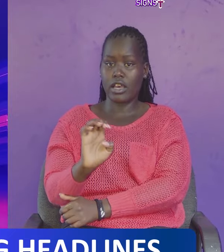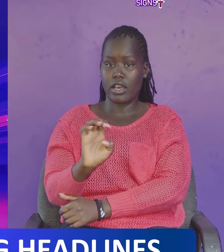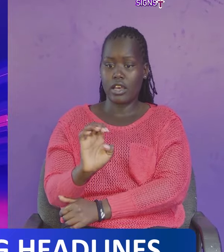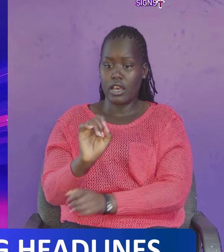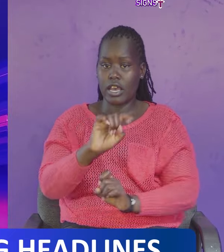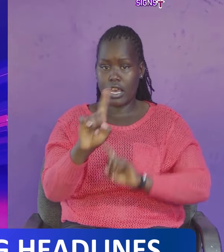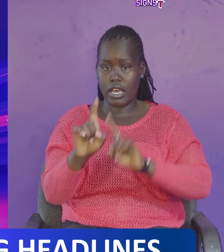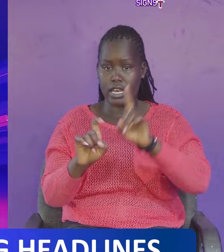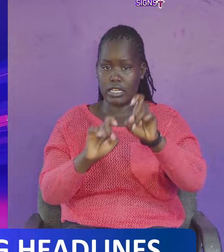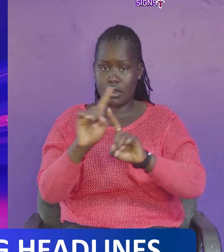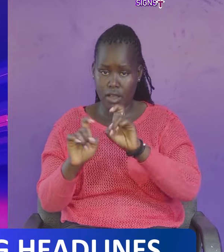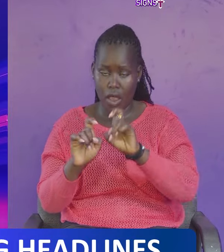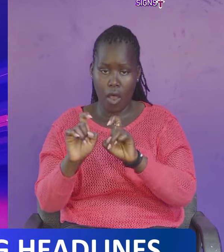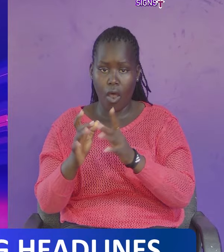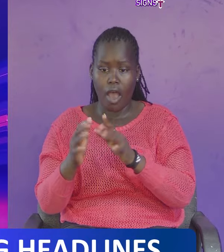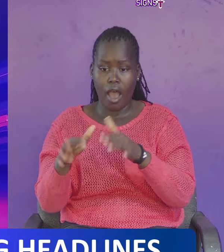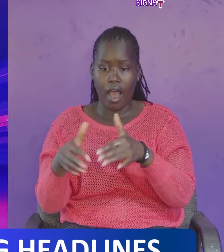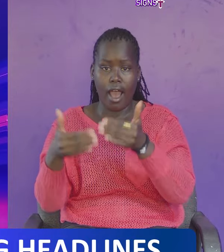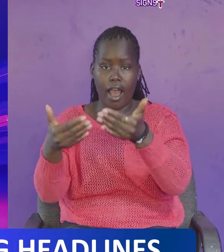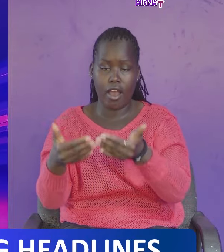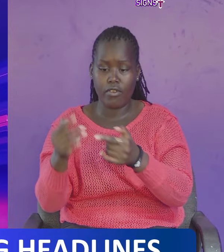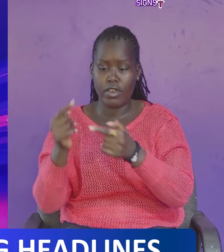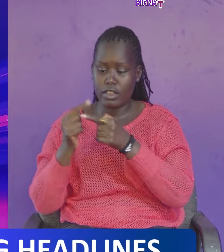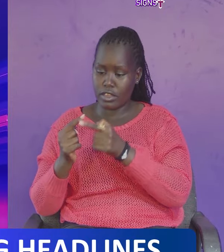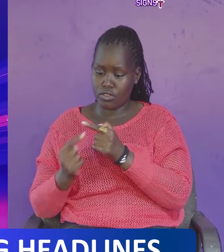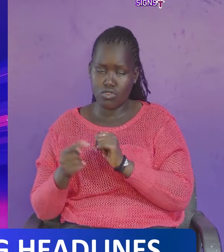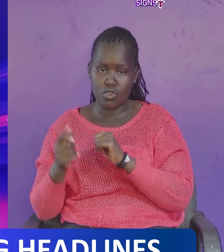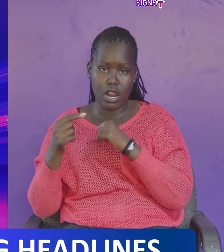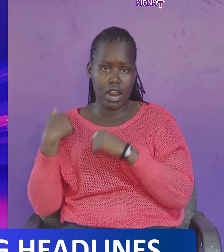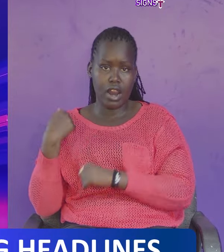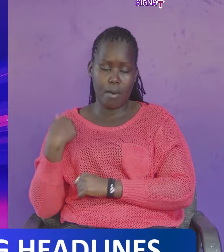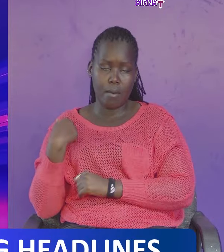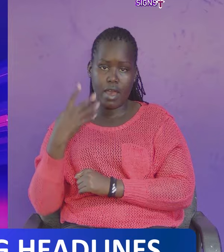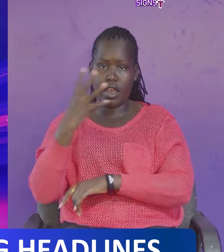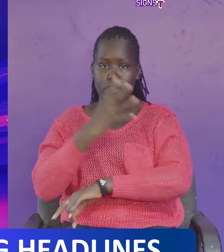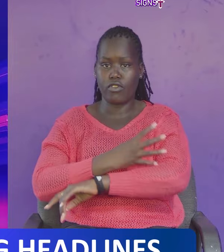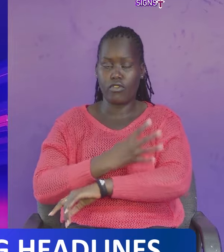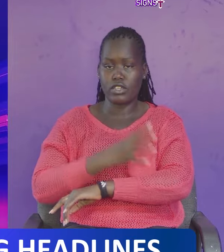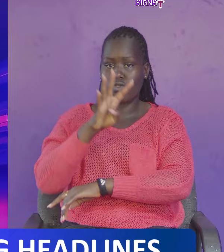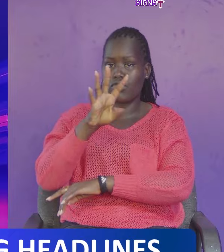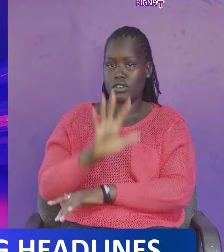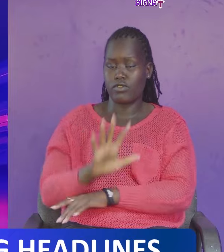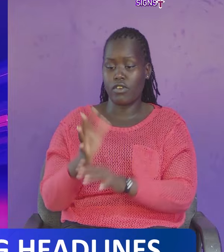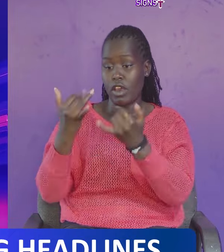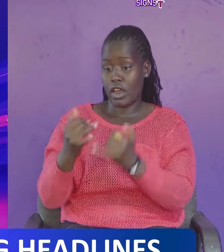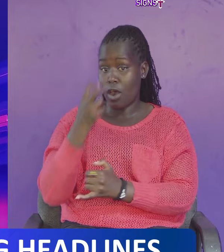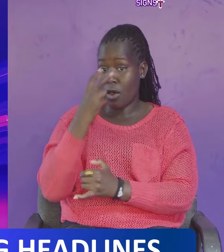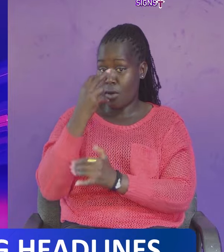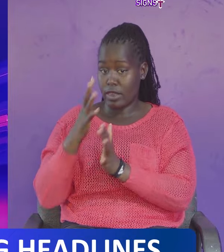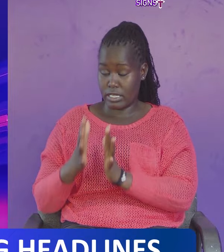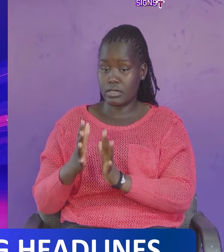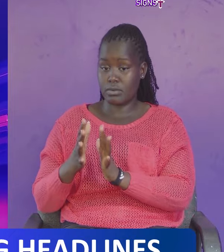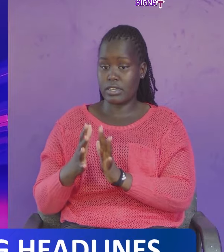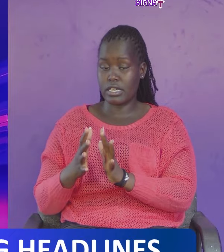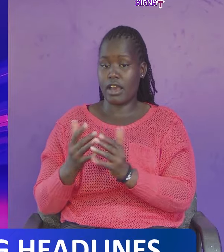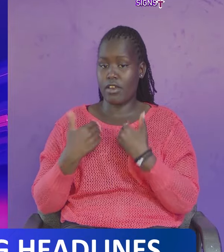examination malpractice, bringing the total number of culprits in 4 days to 45. Now, the suspects apprehended